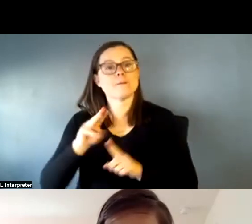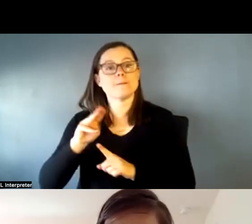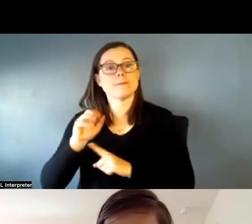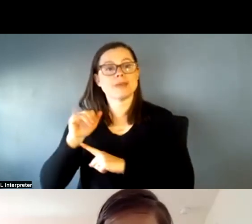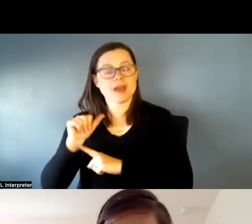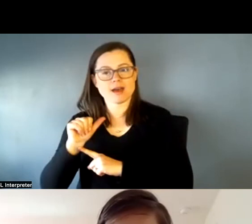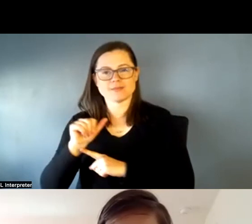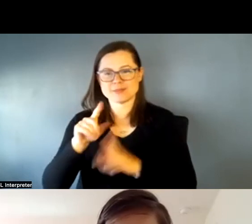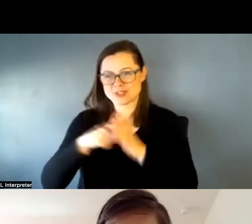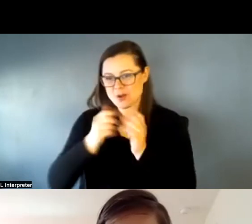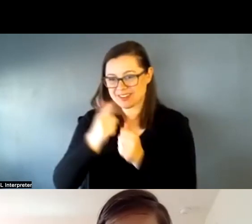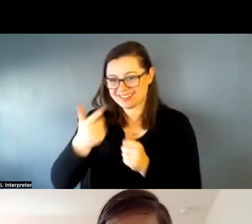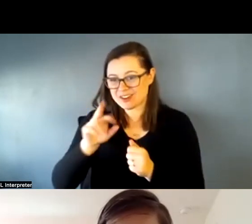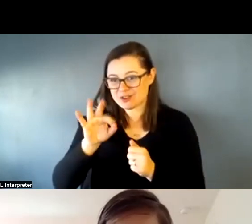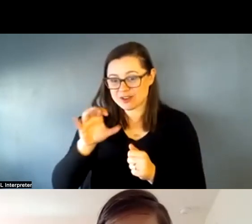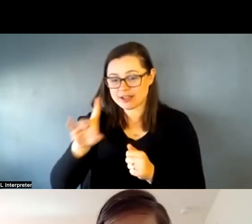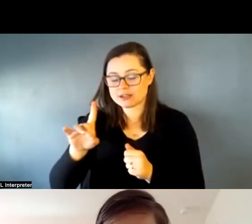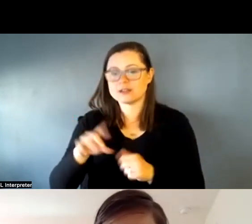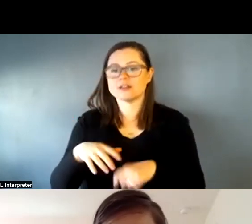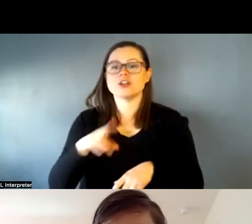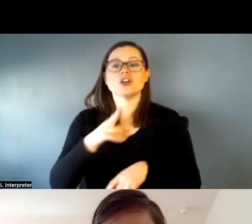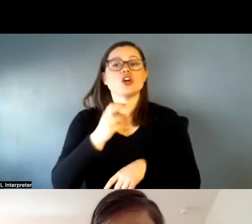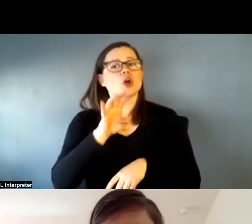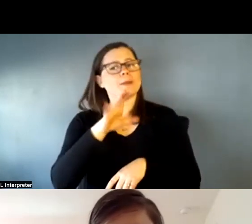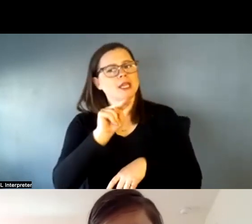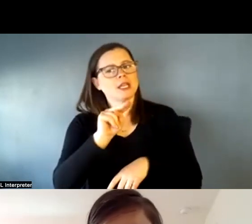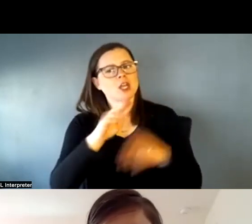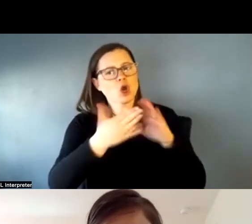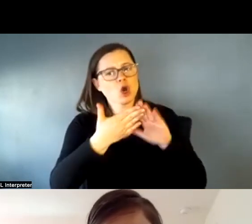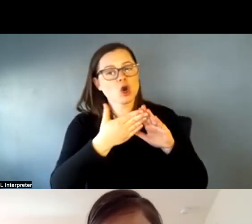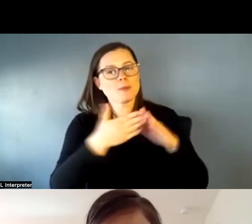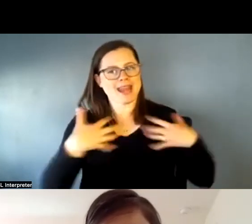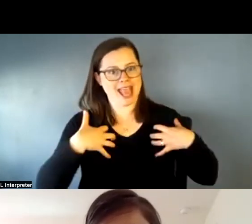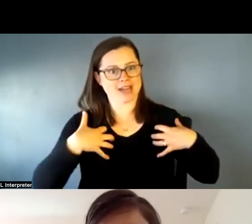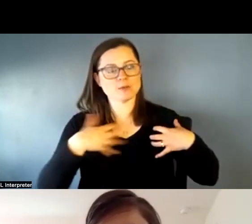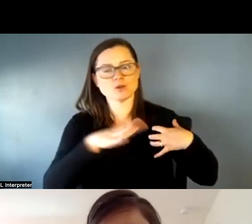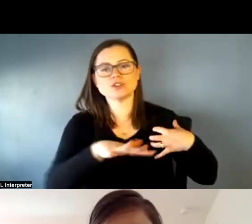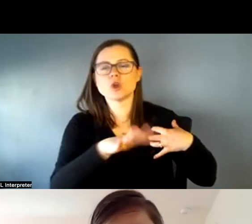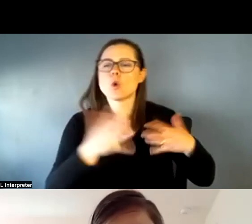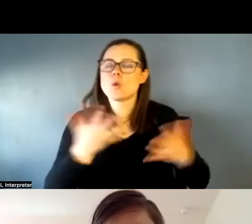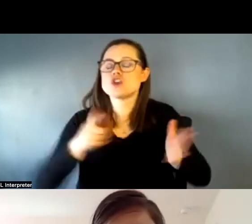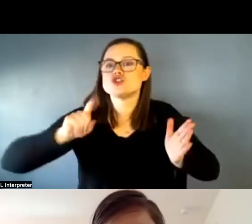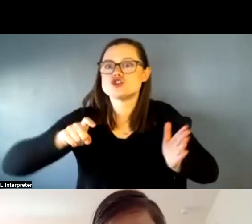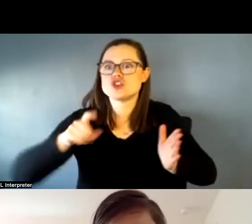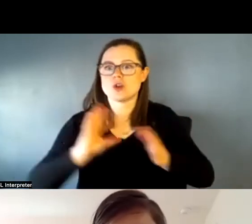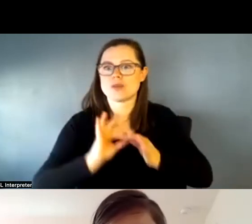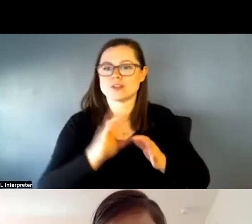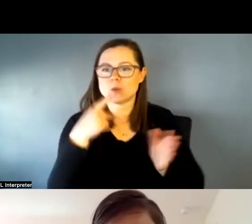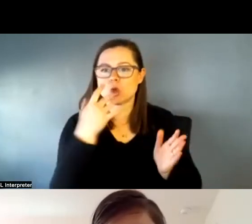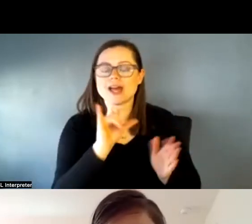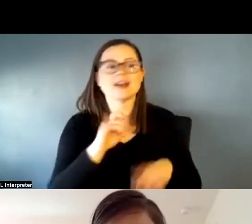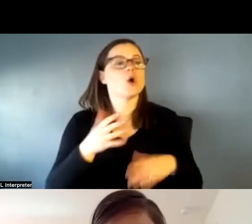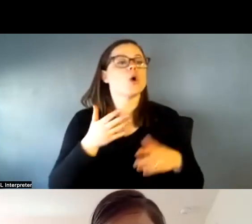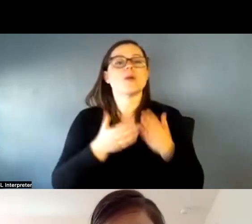could or should be our relationship to urban wildlife, or animals whose presence here is the result of colonialism